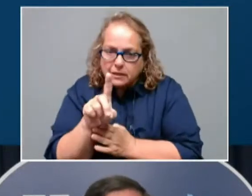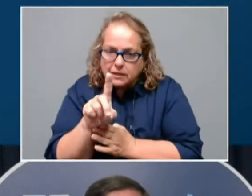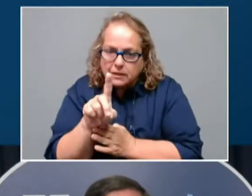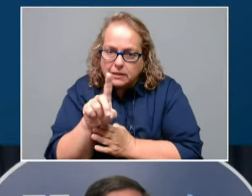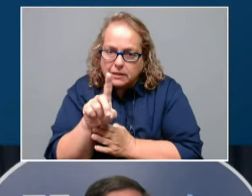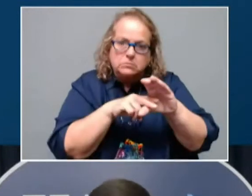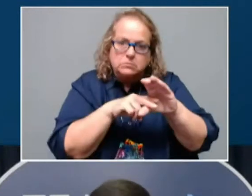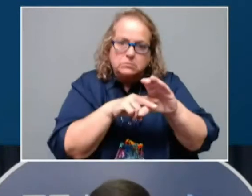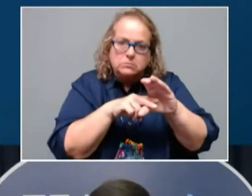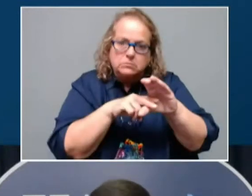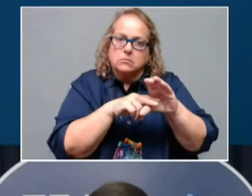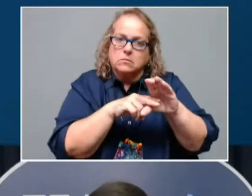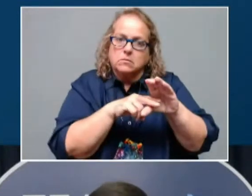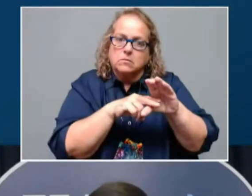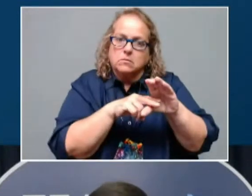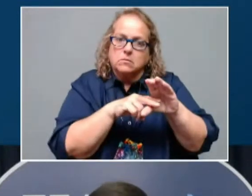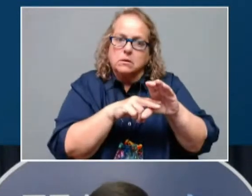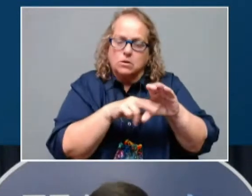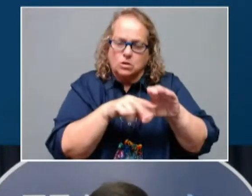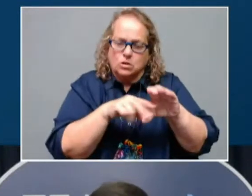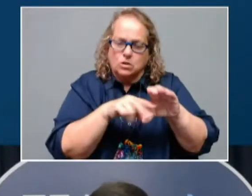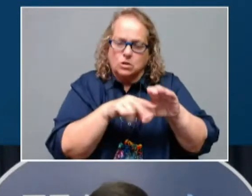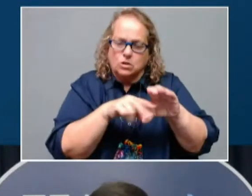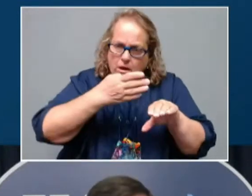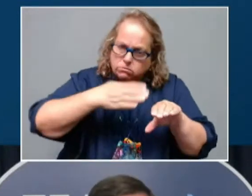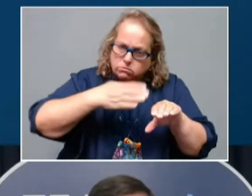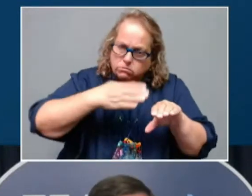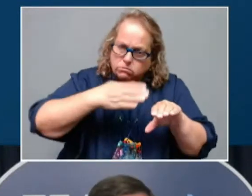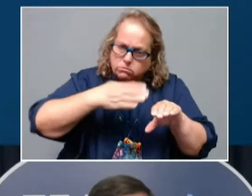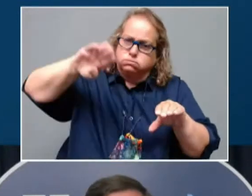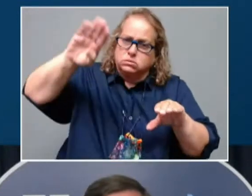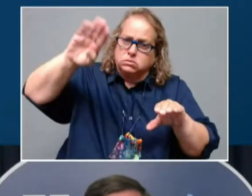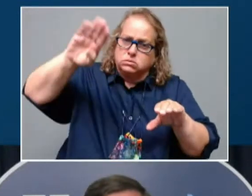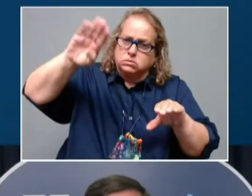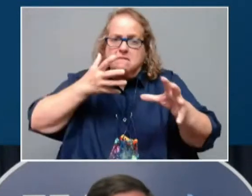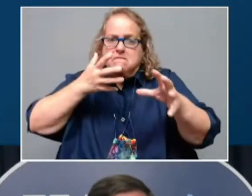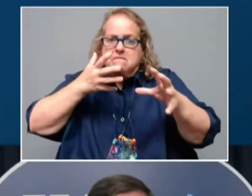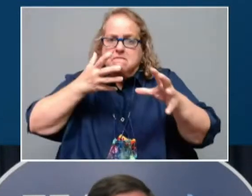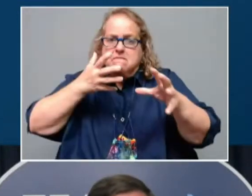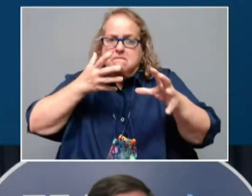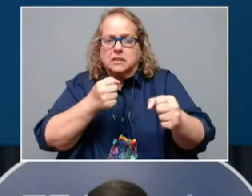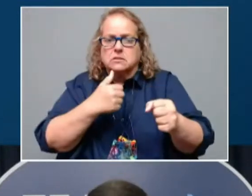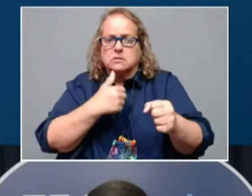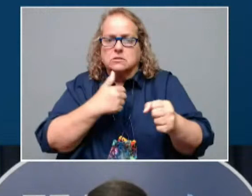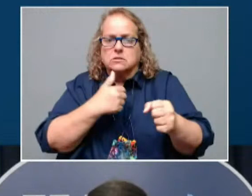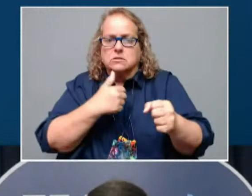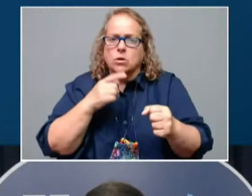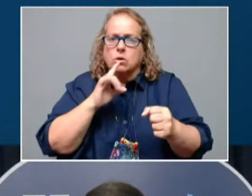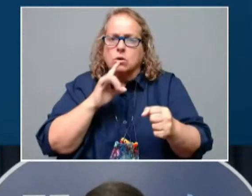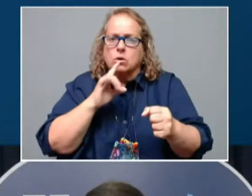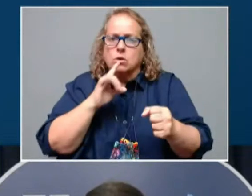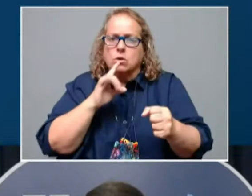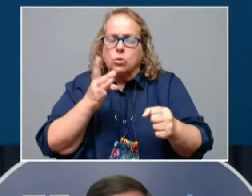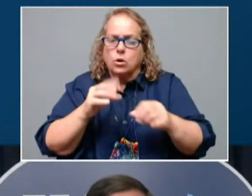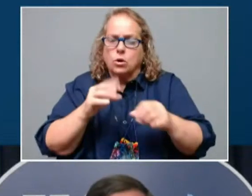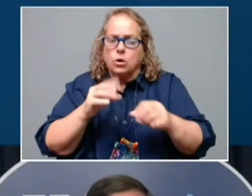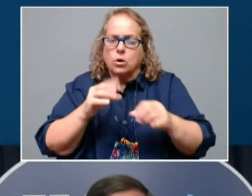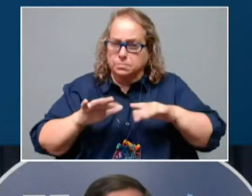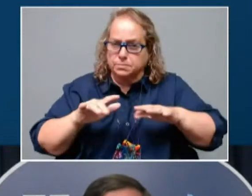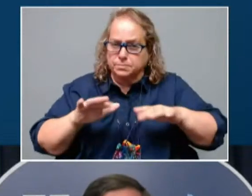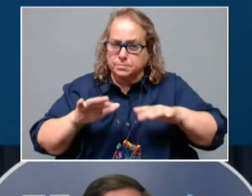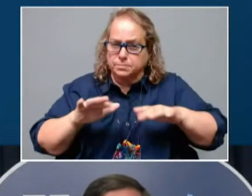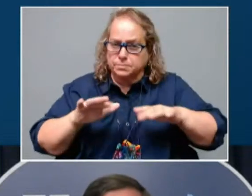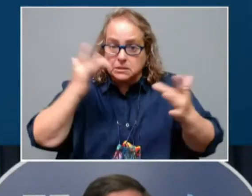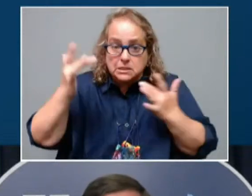of that line. We got here so much quicker than anything we saw before in the pandemic, which means that number is